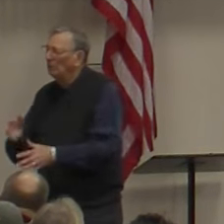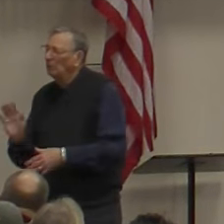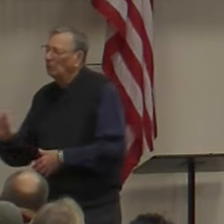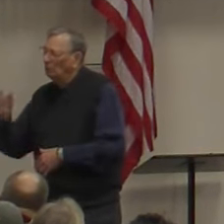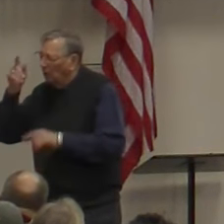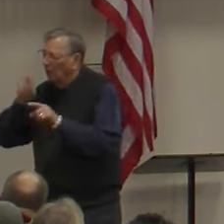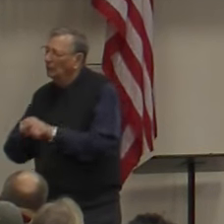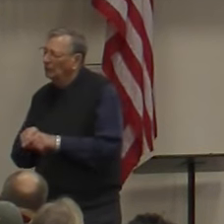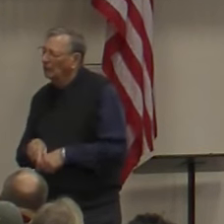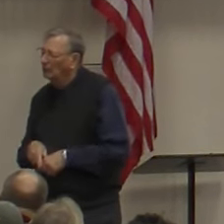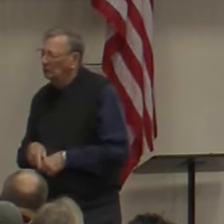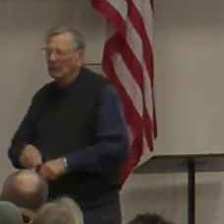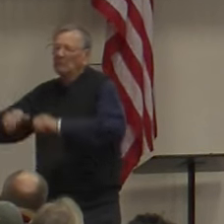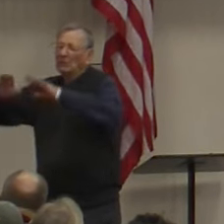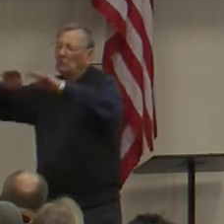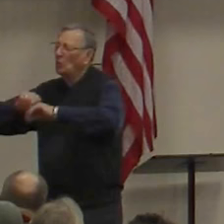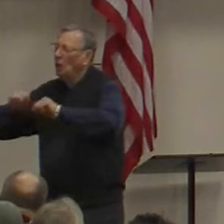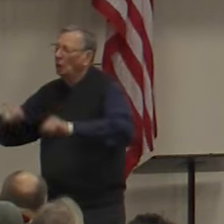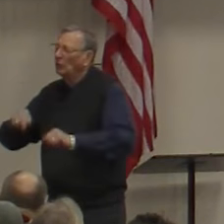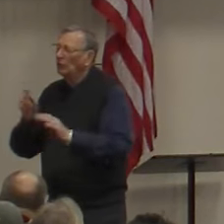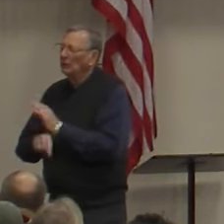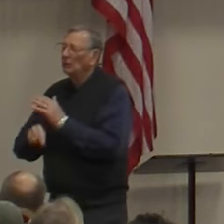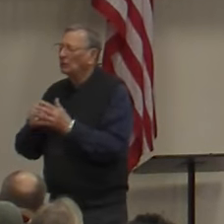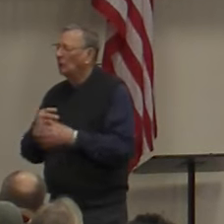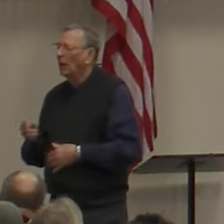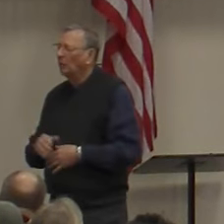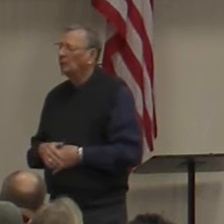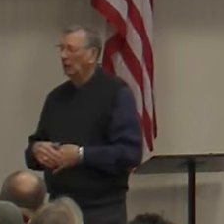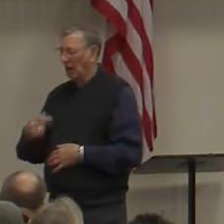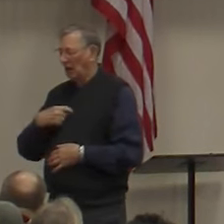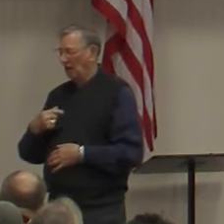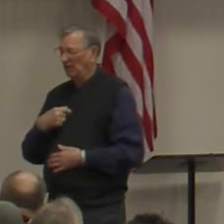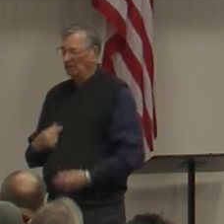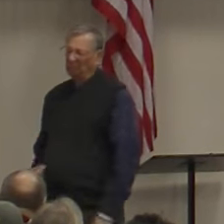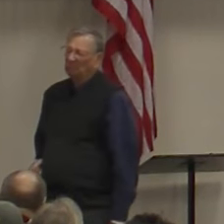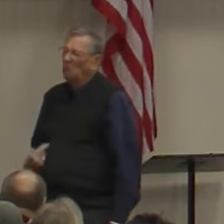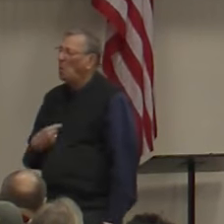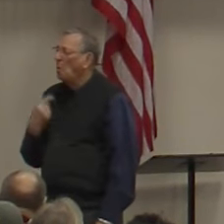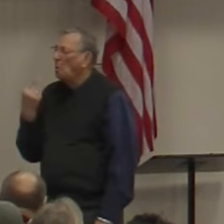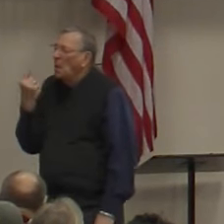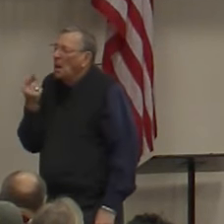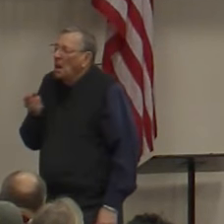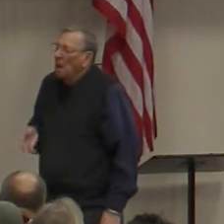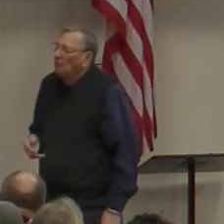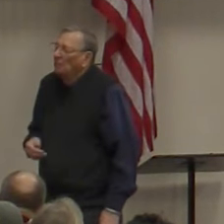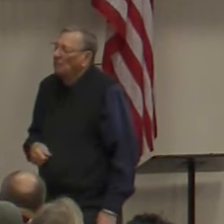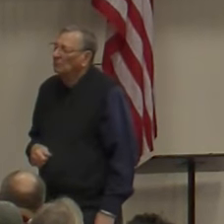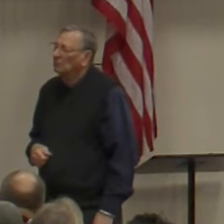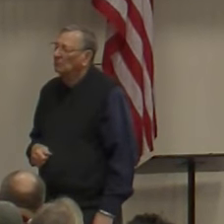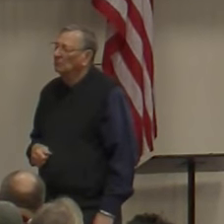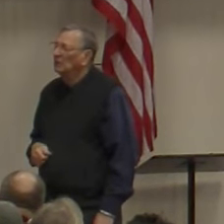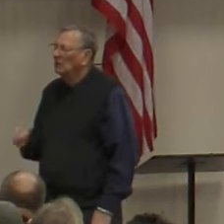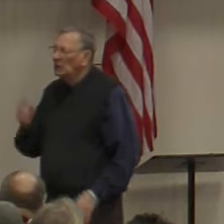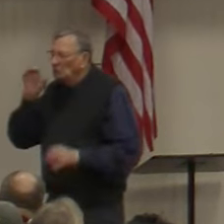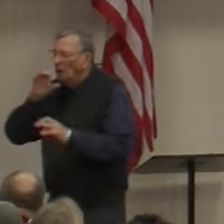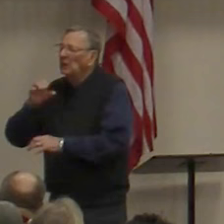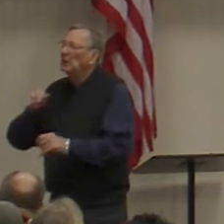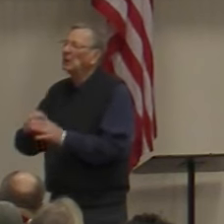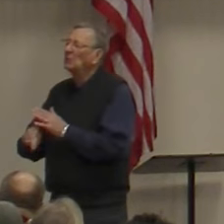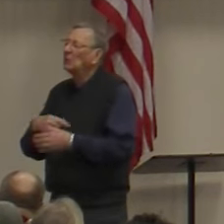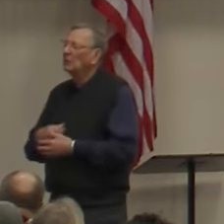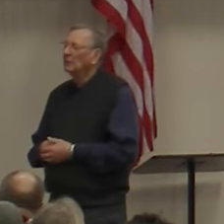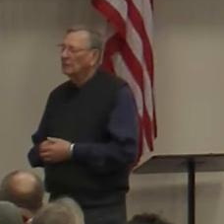covenant, thrown down your altars, and killed your prophets with the sword. And I, even I only, am left. And they seek my life to take it